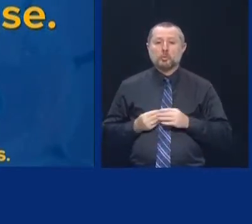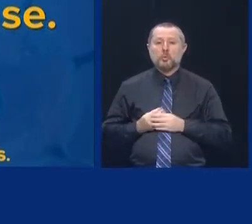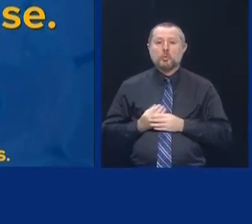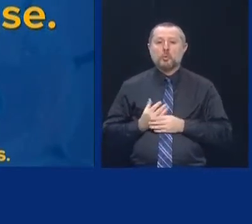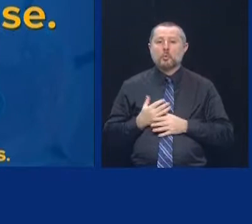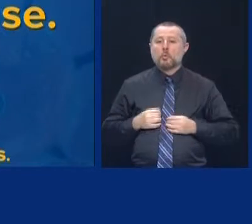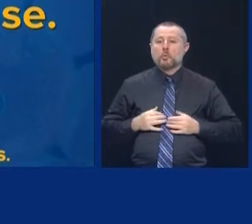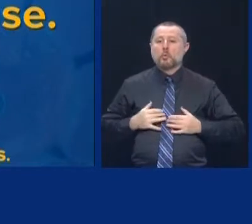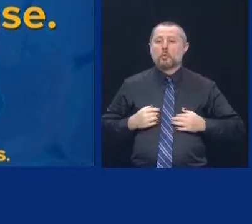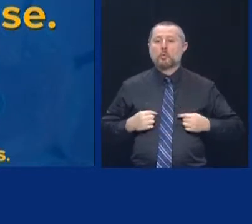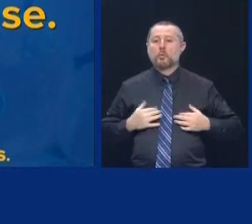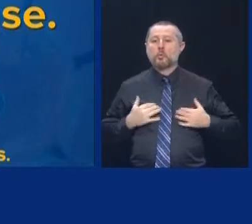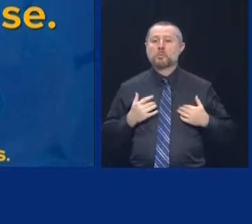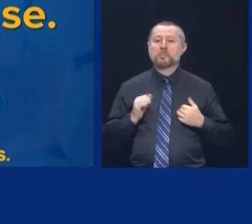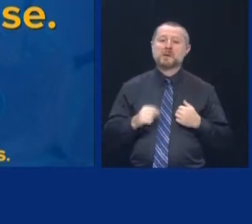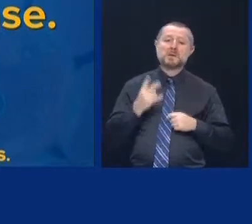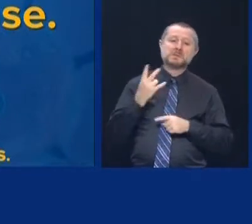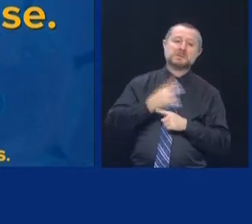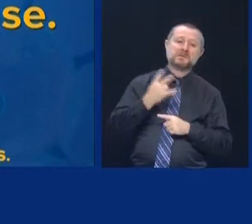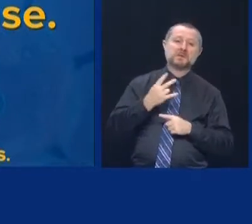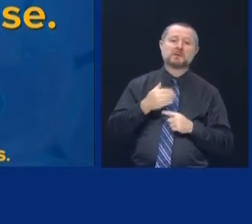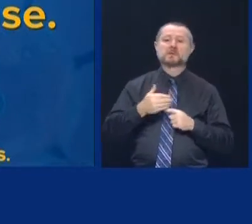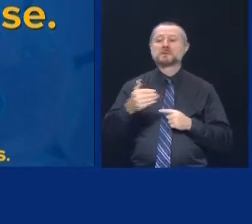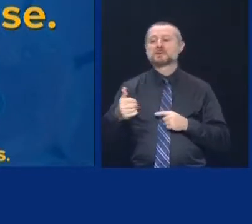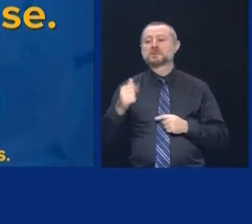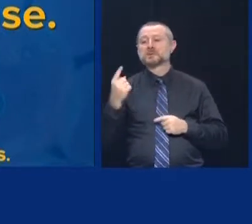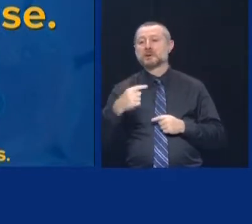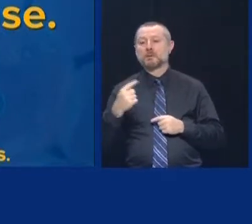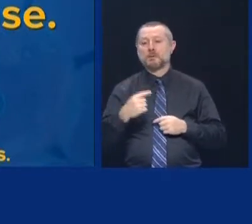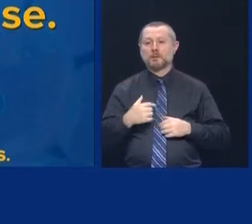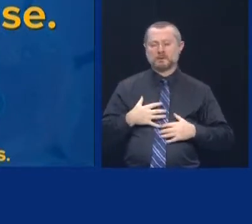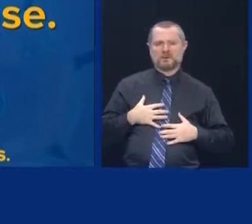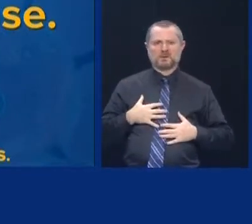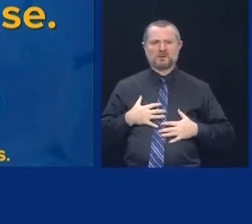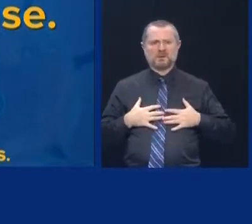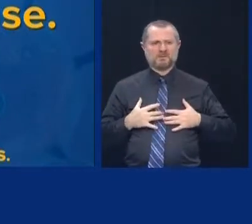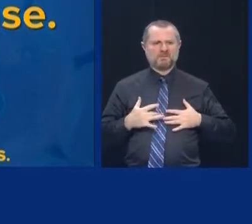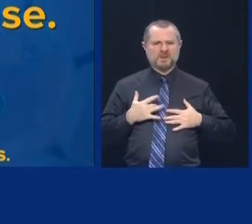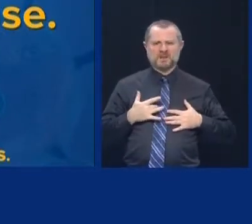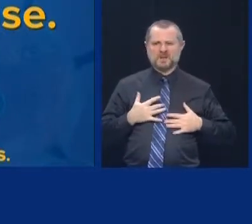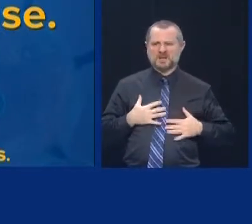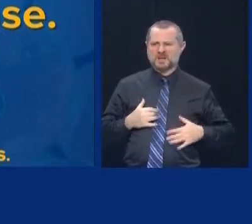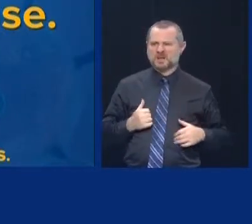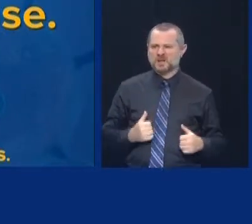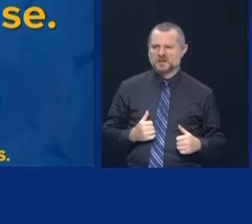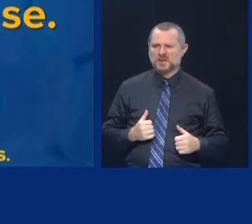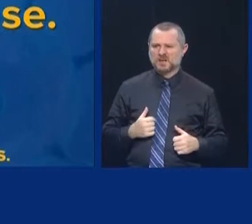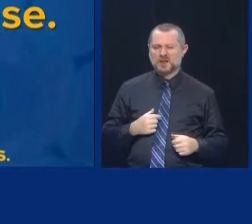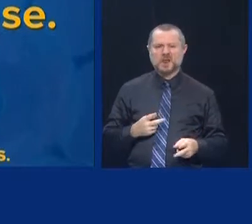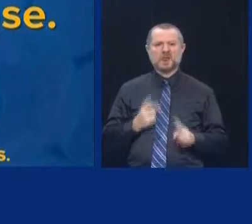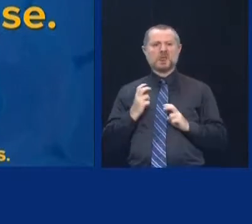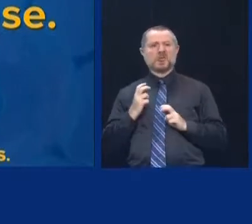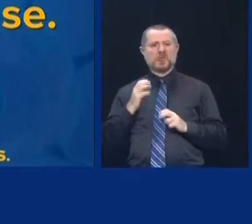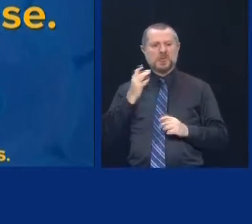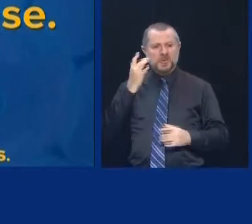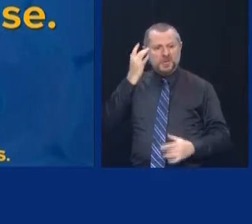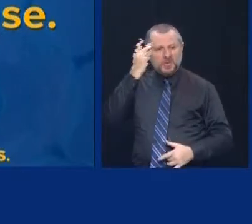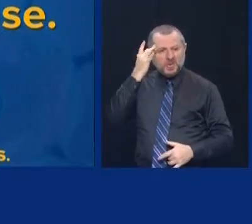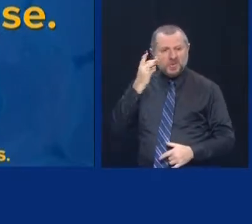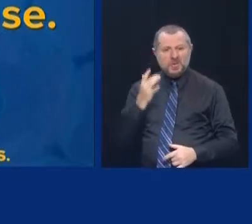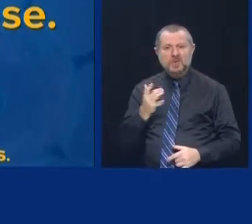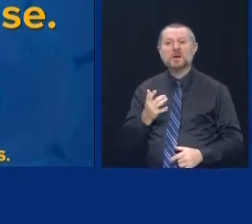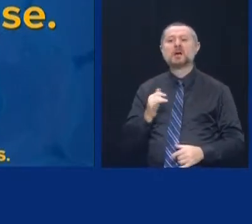can be 7 to 10 days before you actually see the symptoms, you get sick, and you move